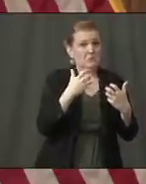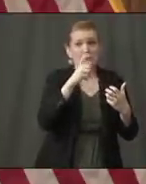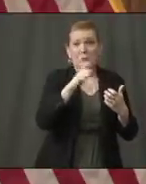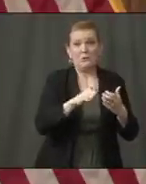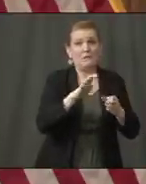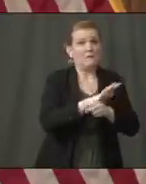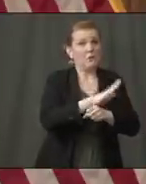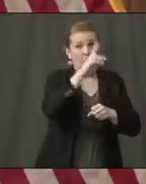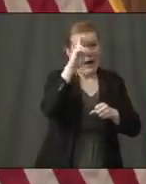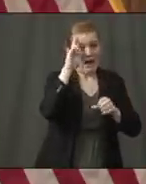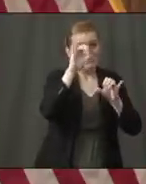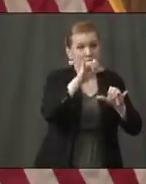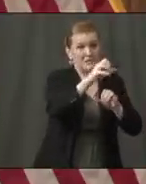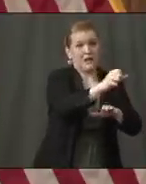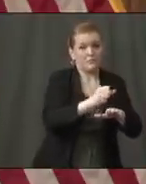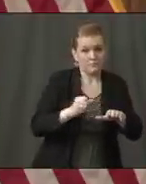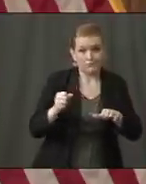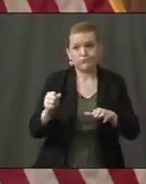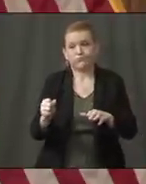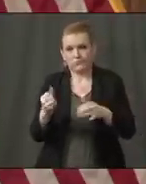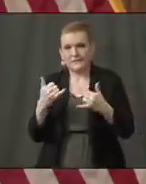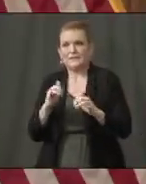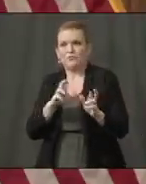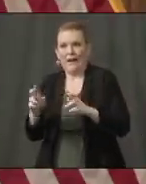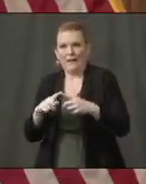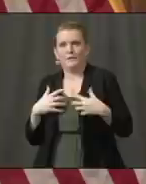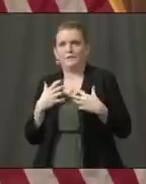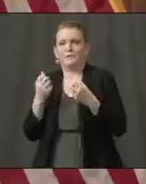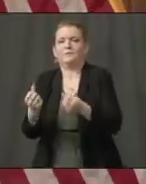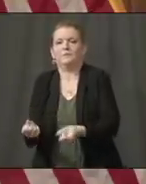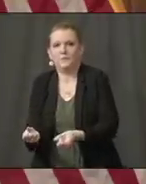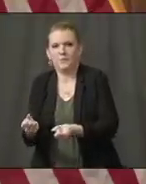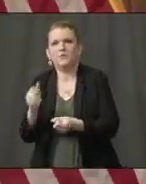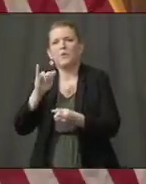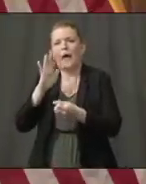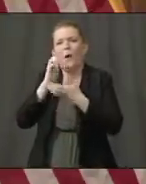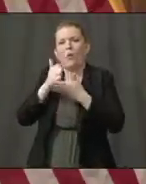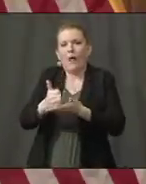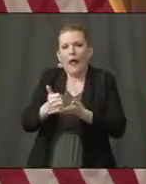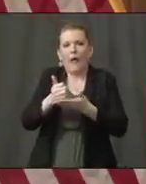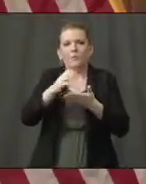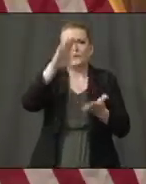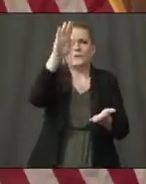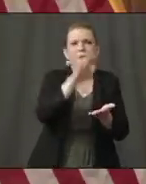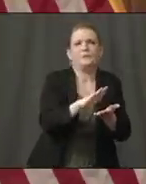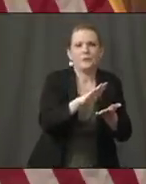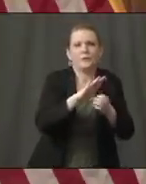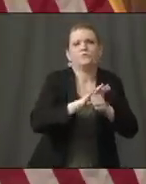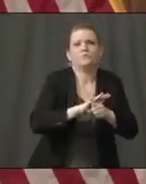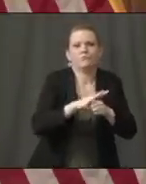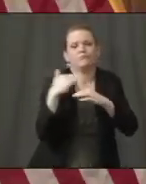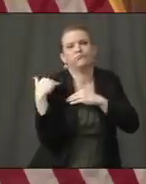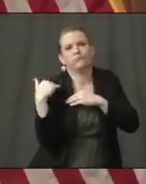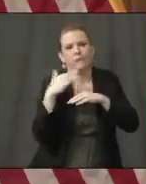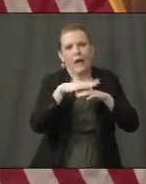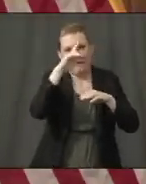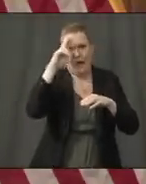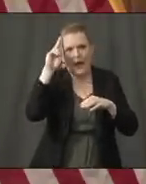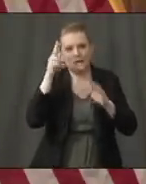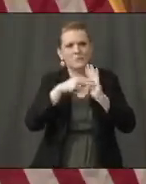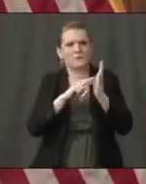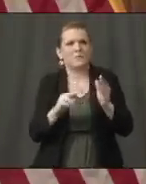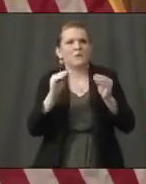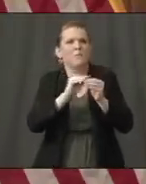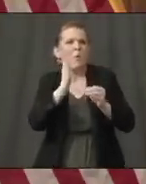come from. And so that'll be an opportunity to help decompress our hospitals and free up capacity in the hospitals for some of those types